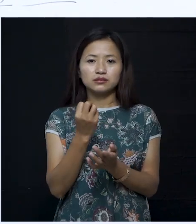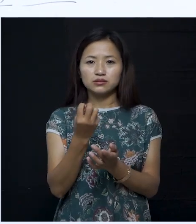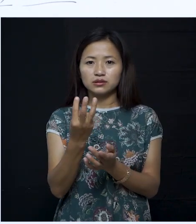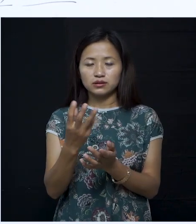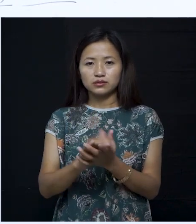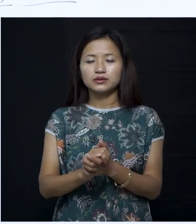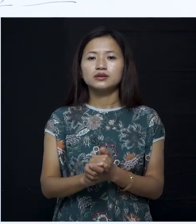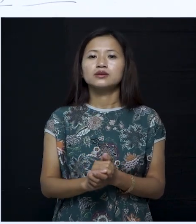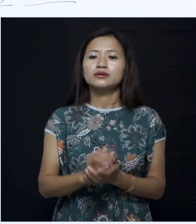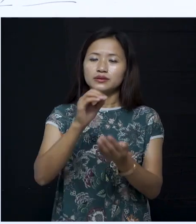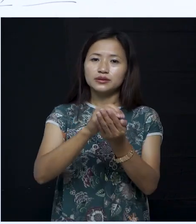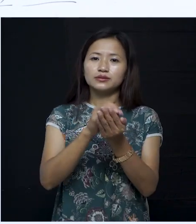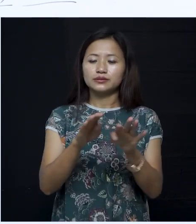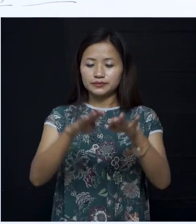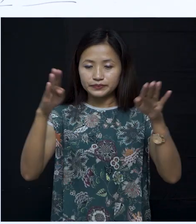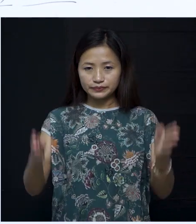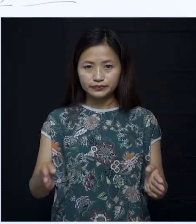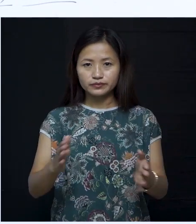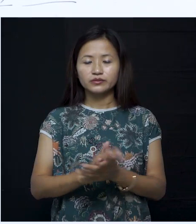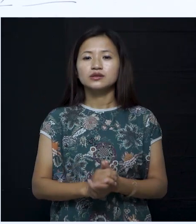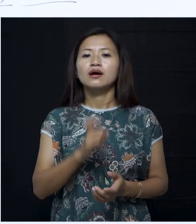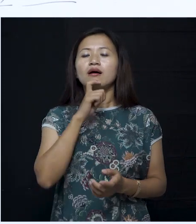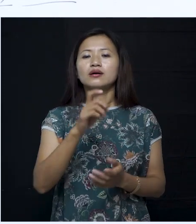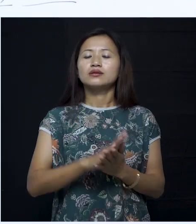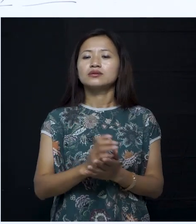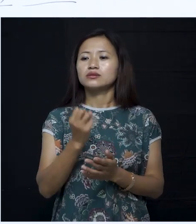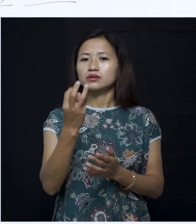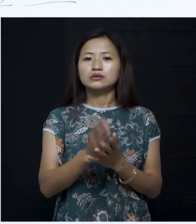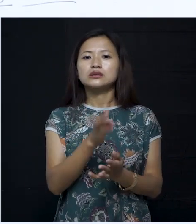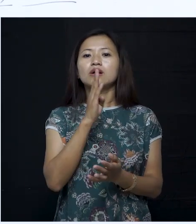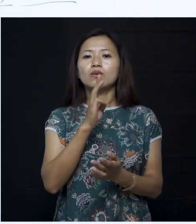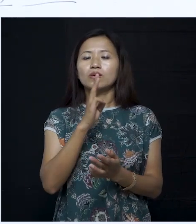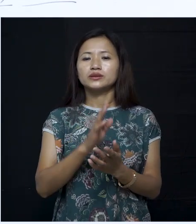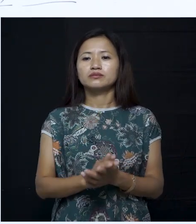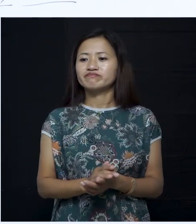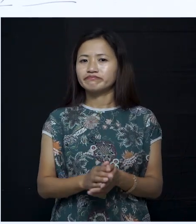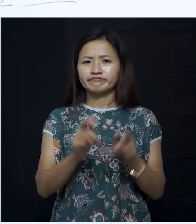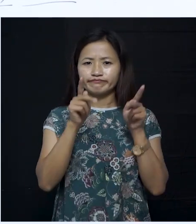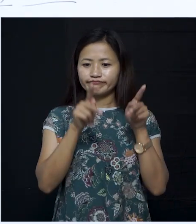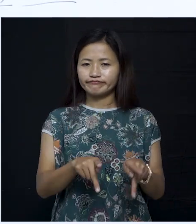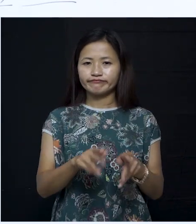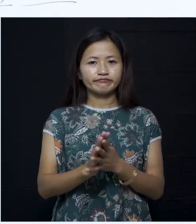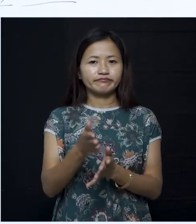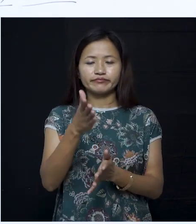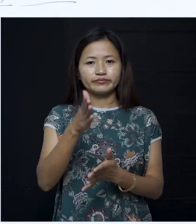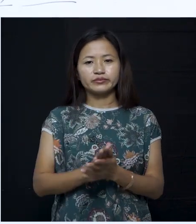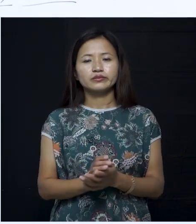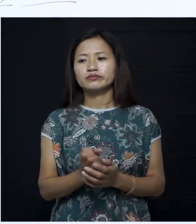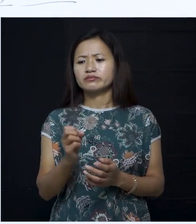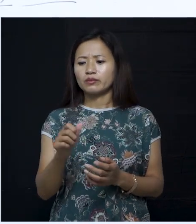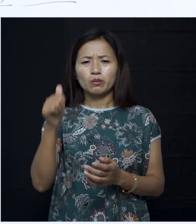the bottles of water kept on the table. But if I ask you to count water, that's impossible. Nobody can count